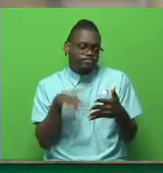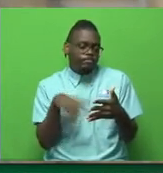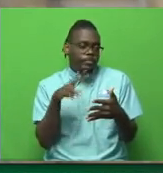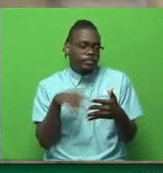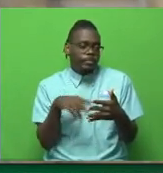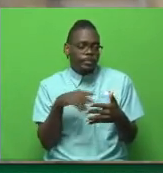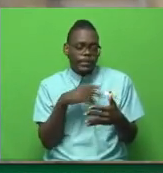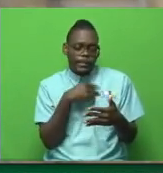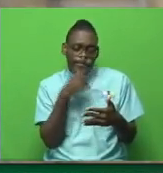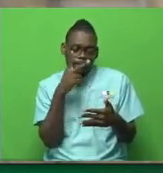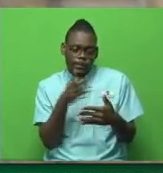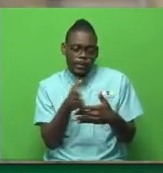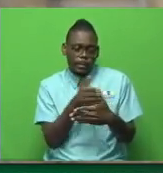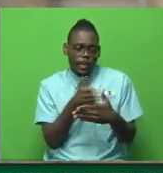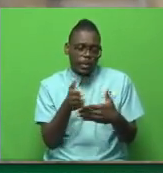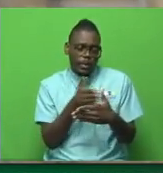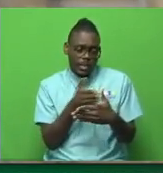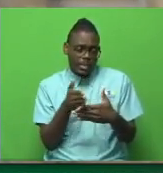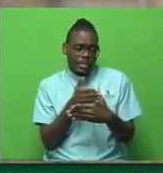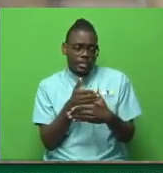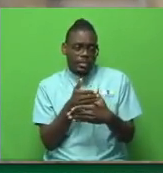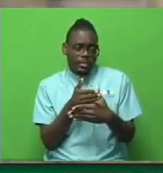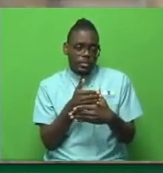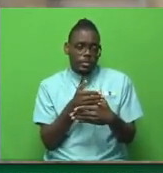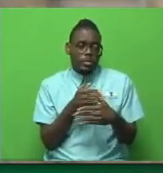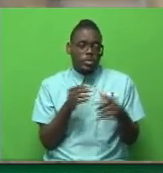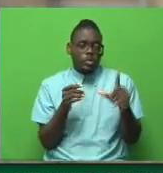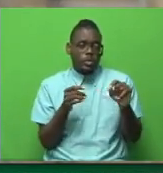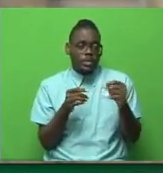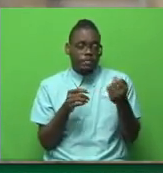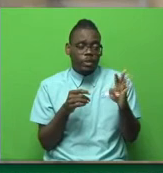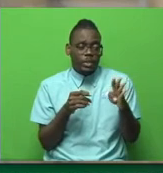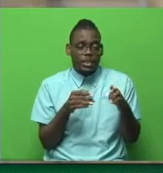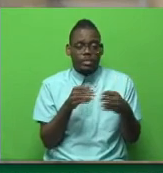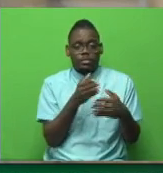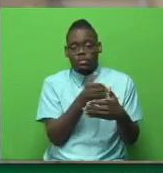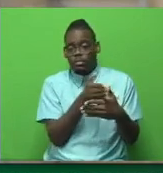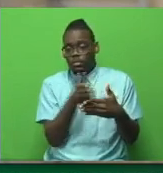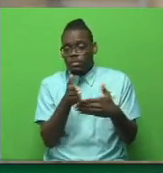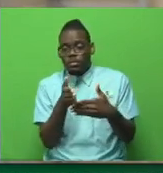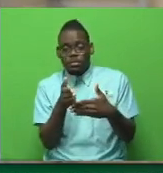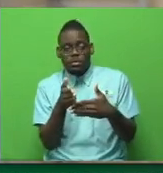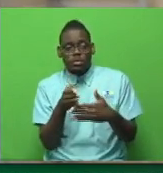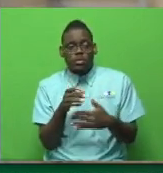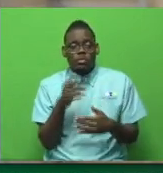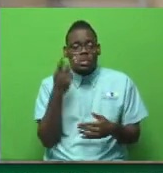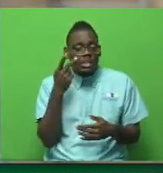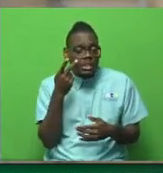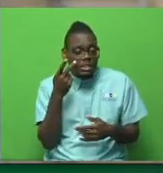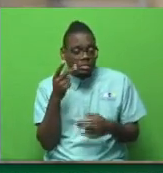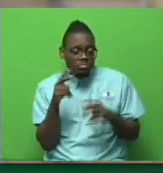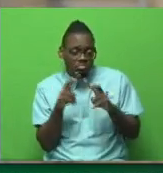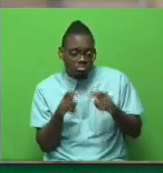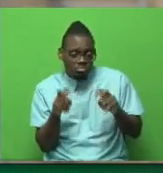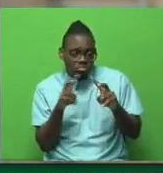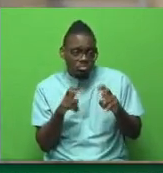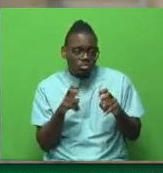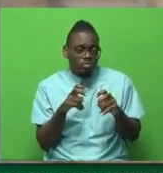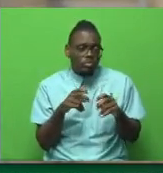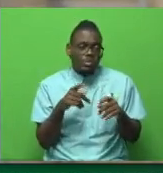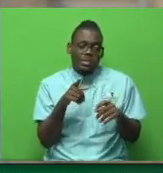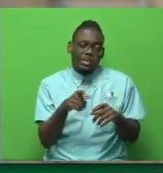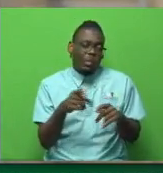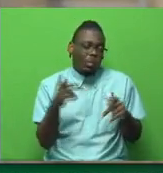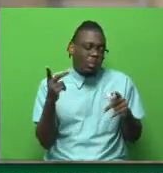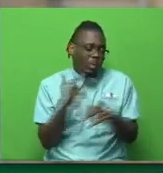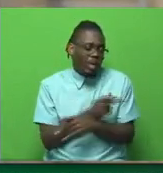2016. the global economy faced one of the largest oil price declines in modern history the 70